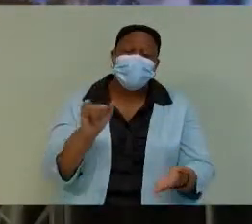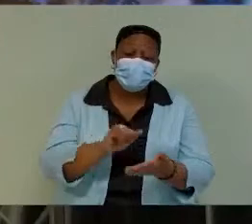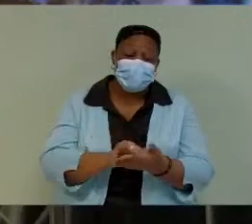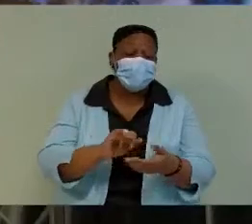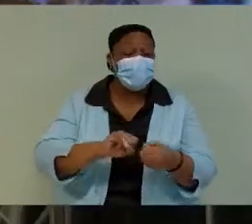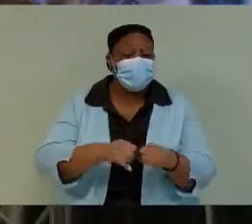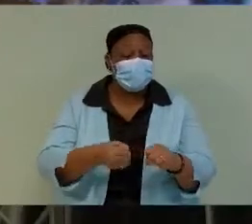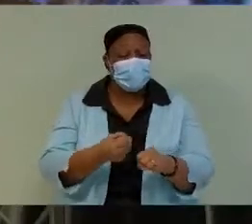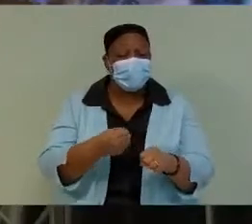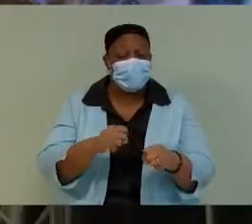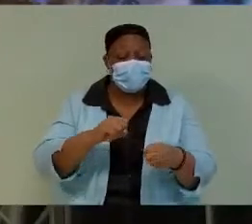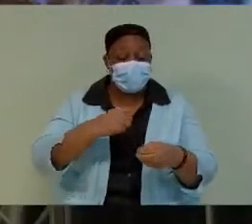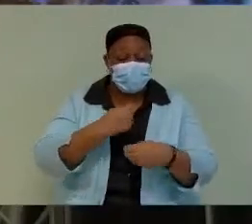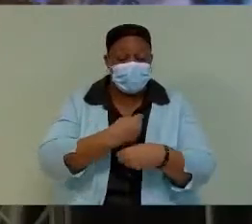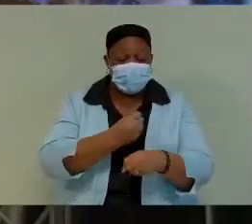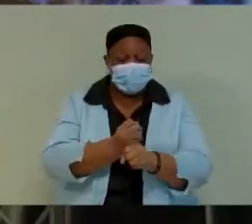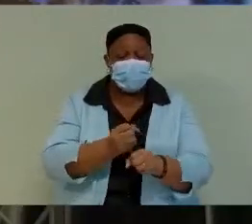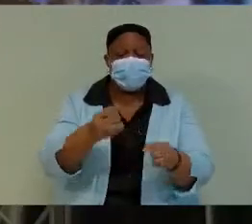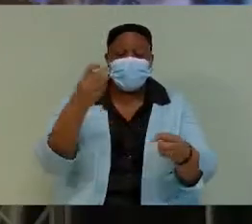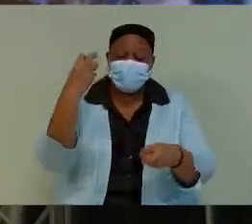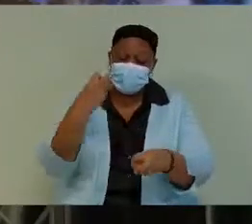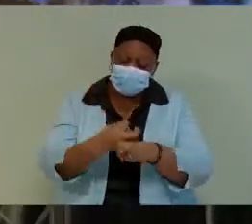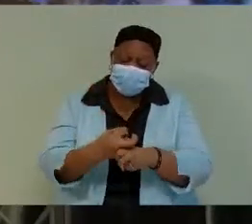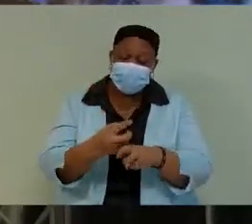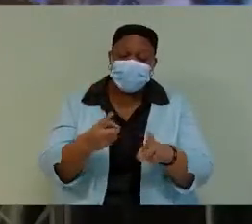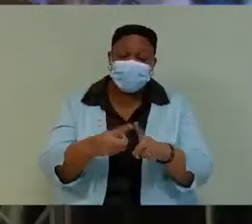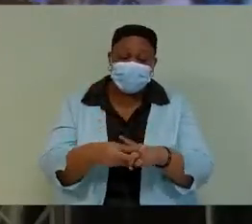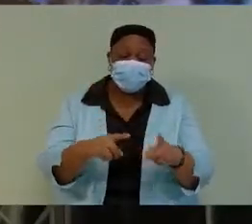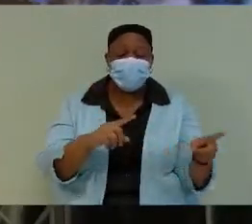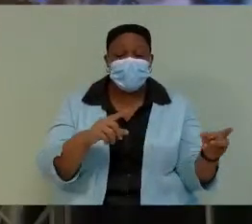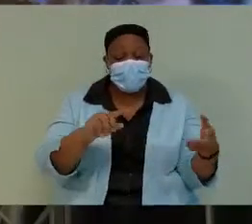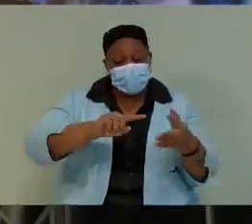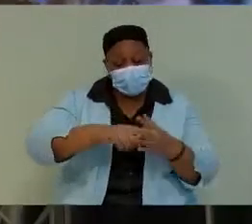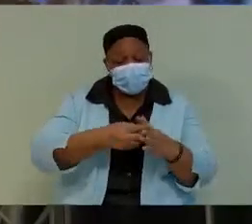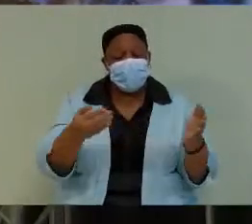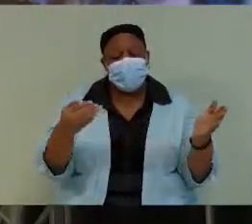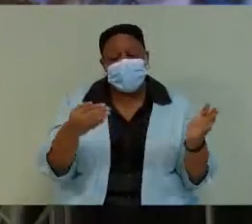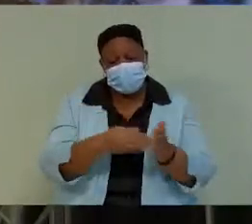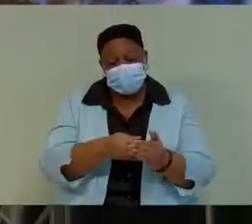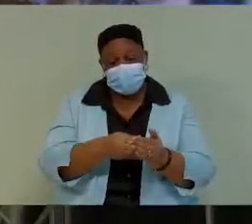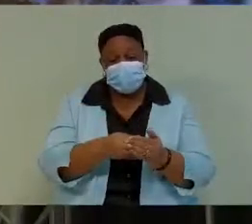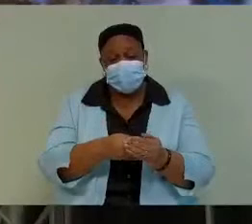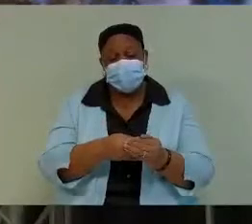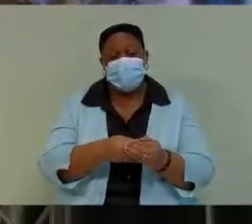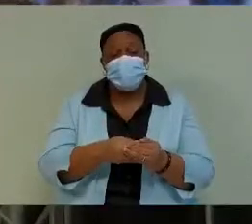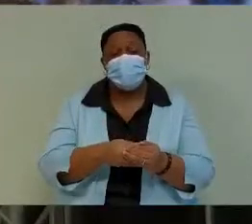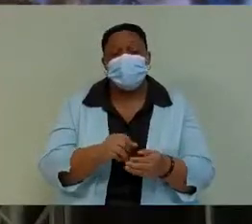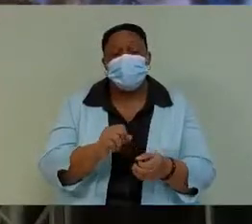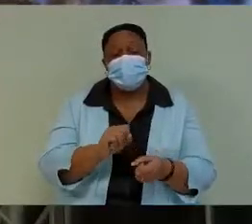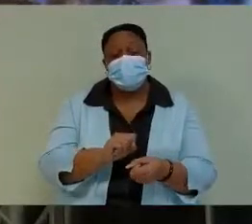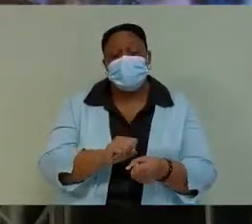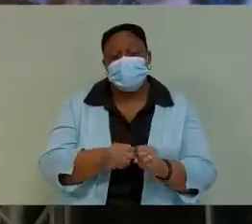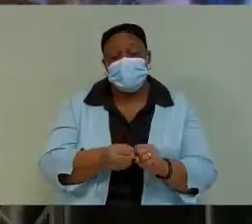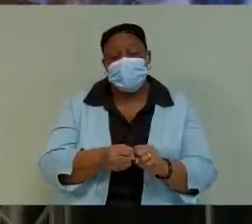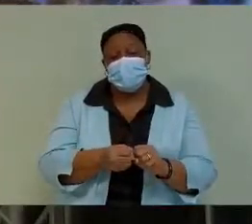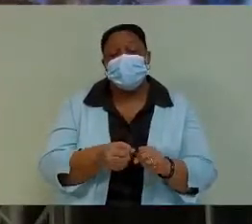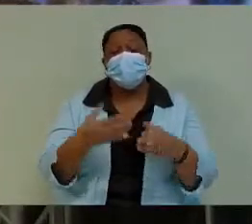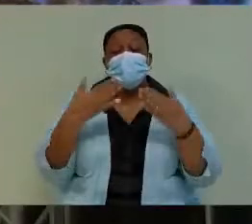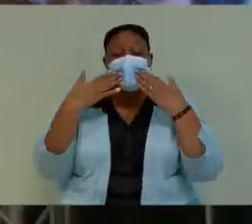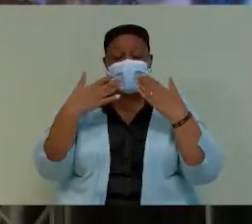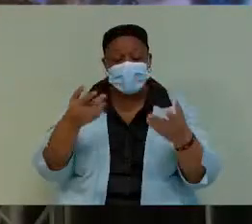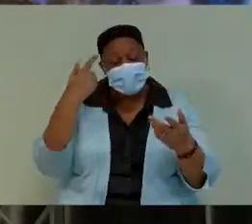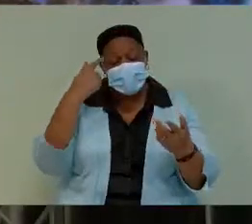them back into place. So I want to thank you very much for joining us